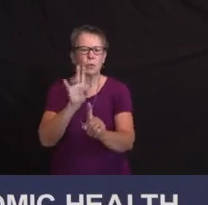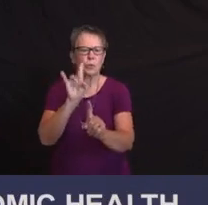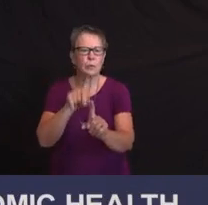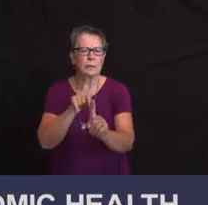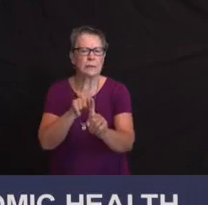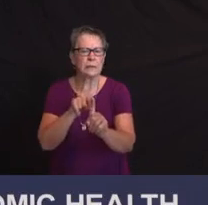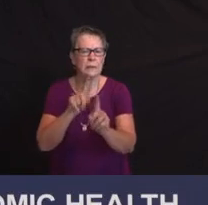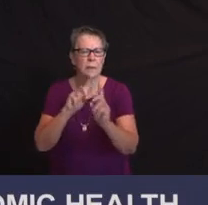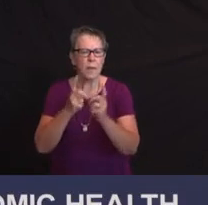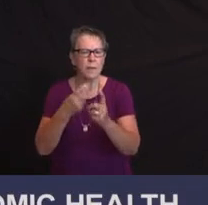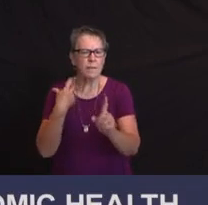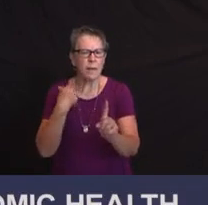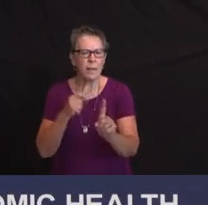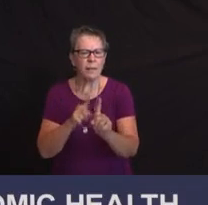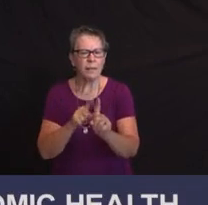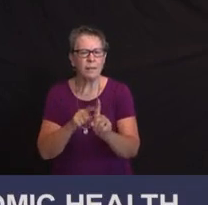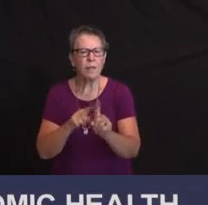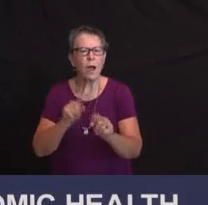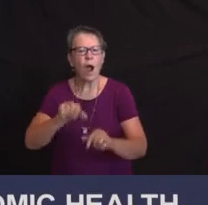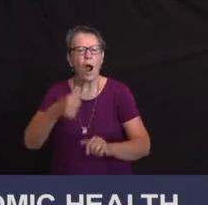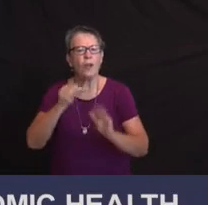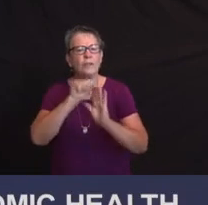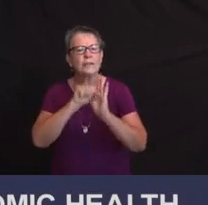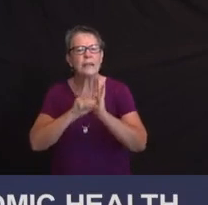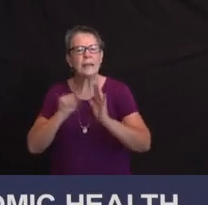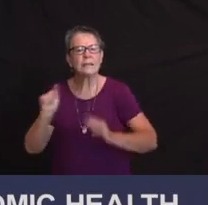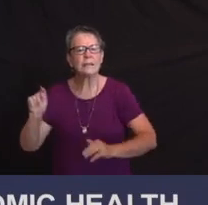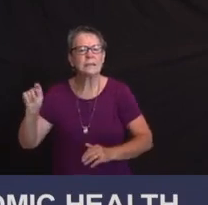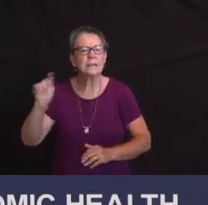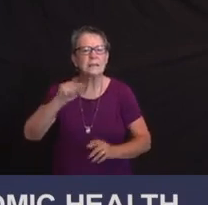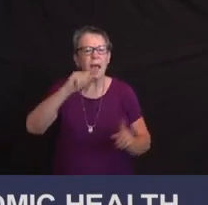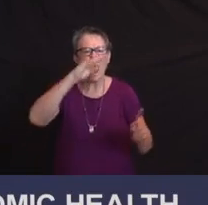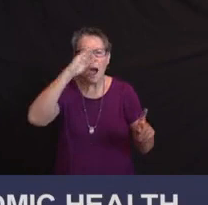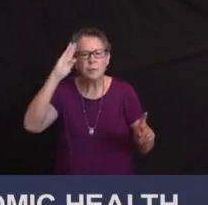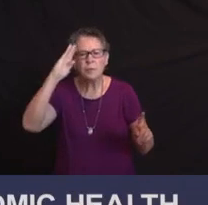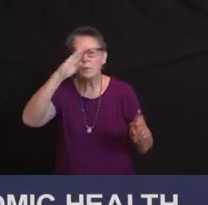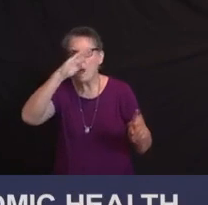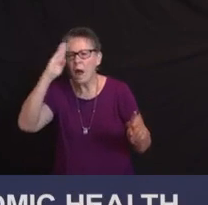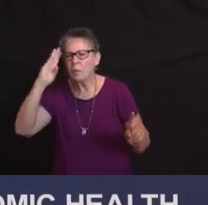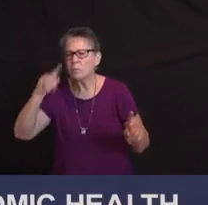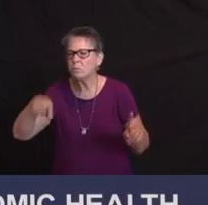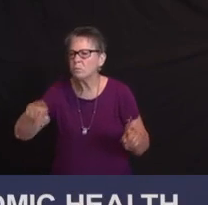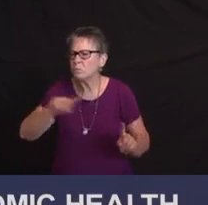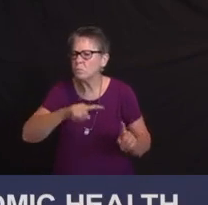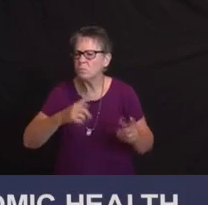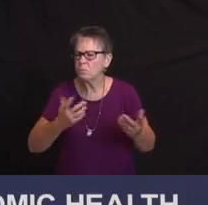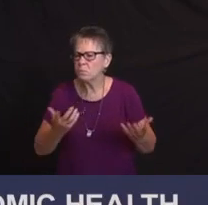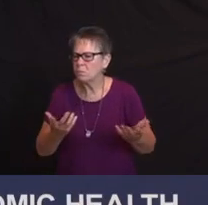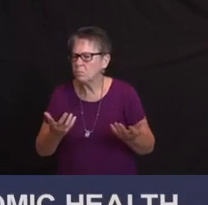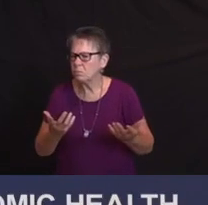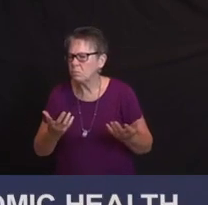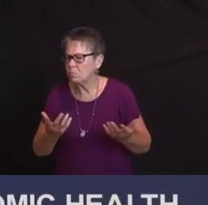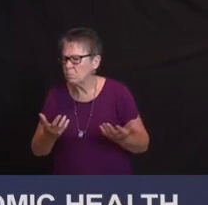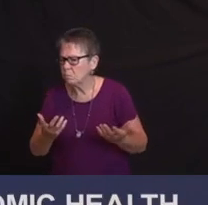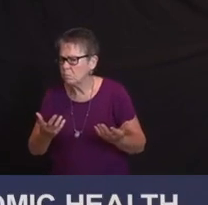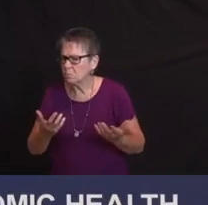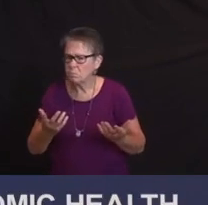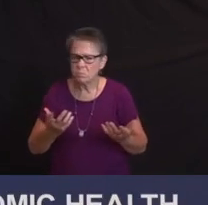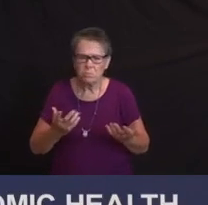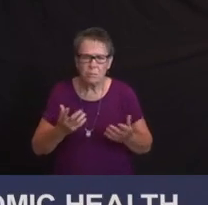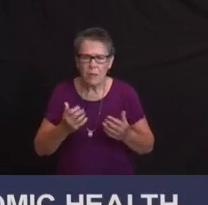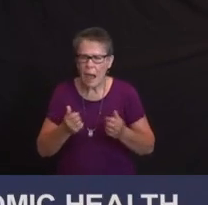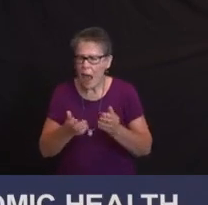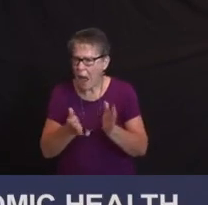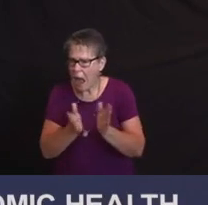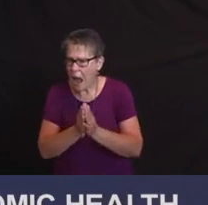other states, doctors in other states whose ICUs are on divert because of COVID or other reasons. Have you been hearing from them? Are